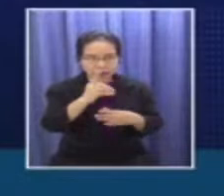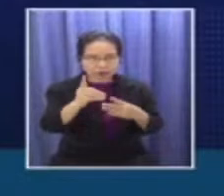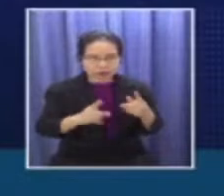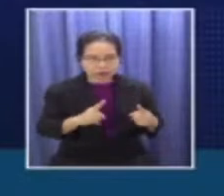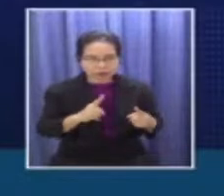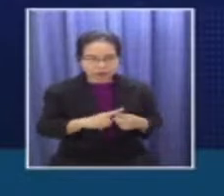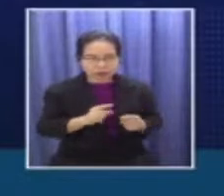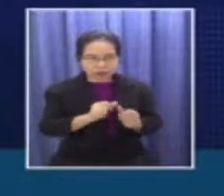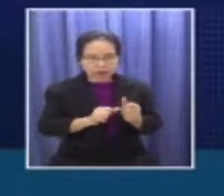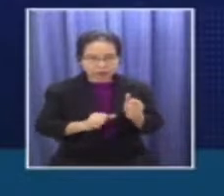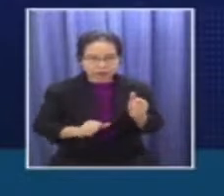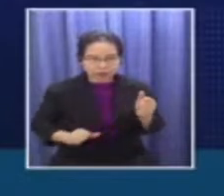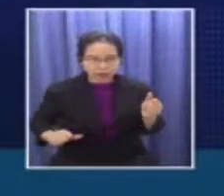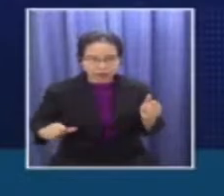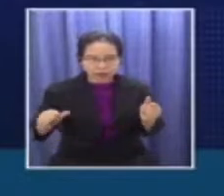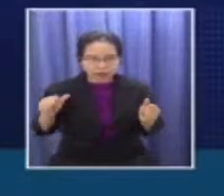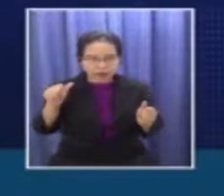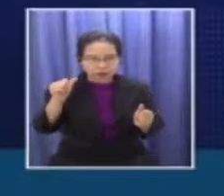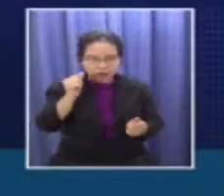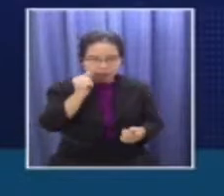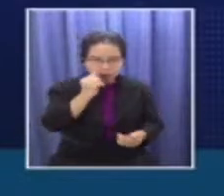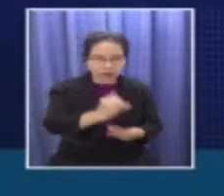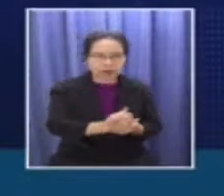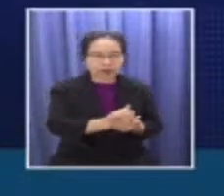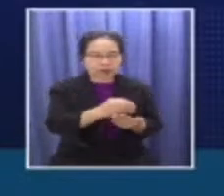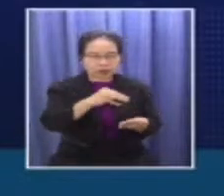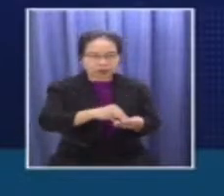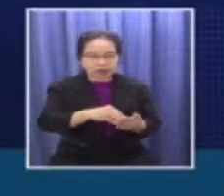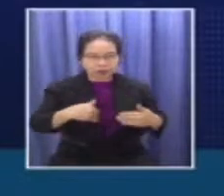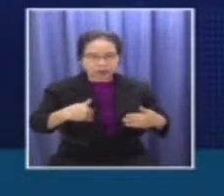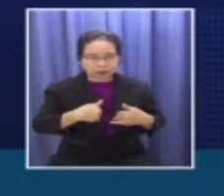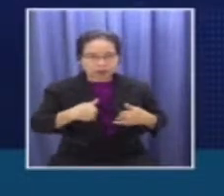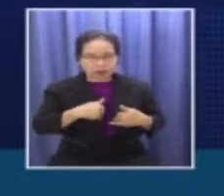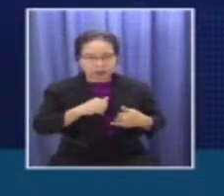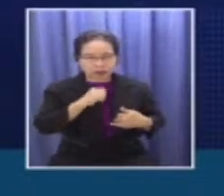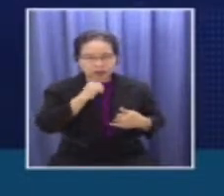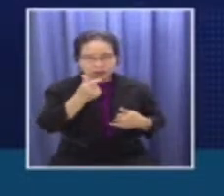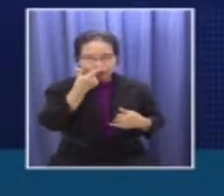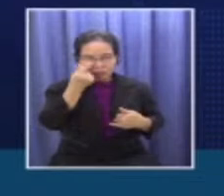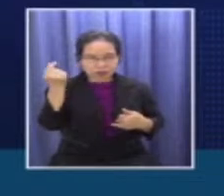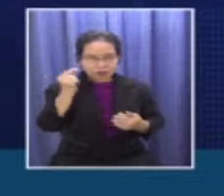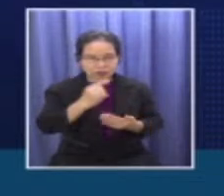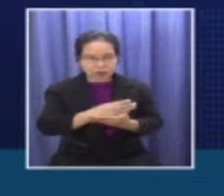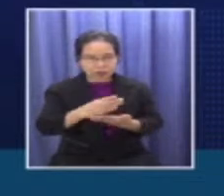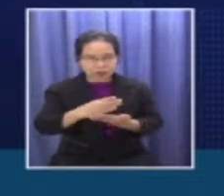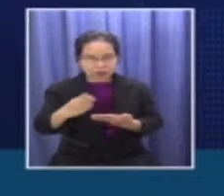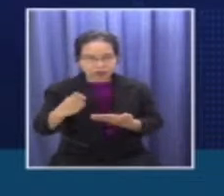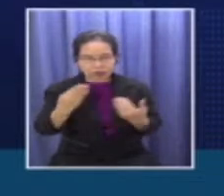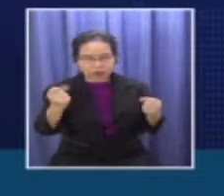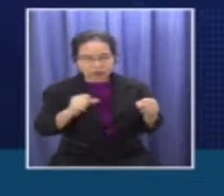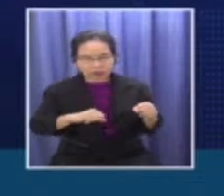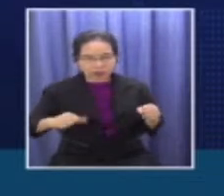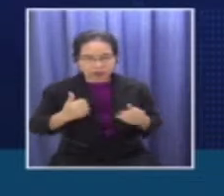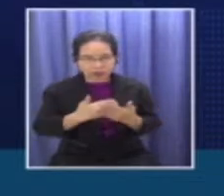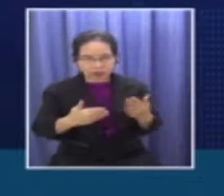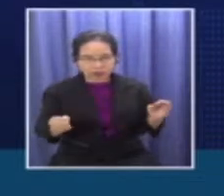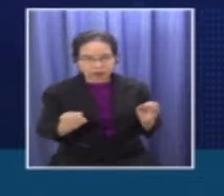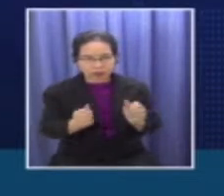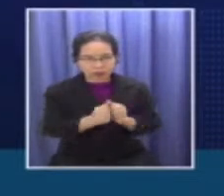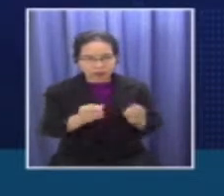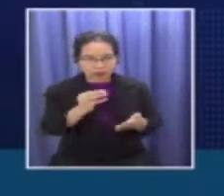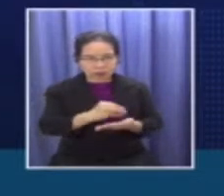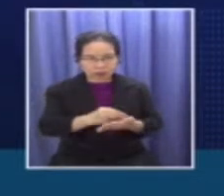adeɛ na honhom kronkron ne adeɛ na Awurade Yesu Kristo ne Mose ne Elia nom ahyia